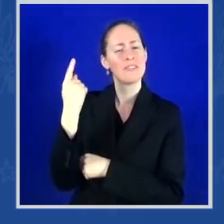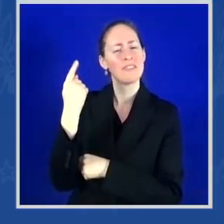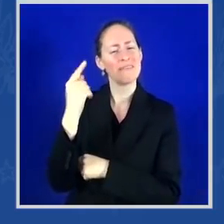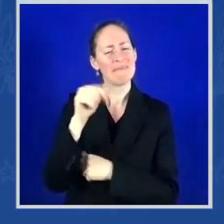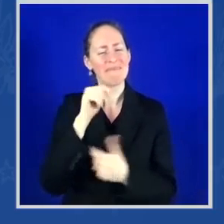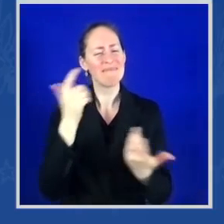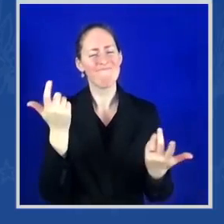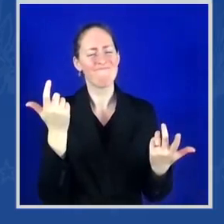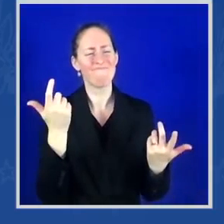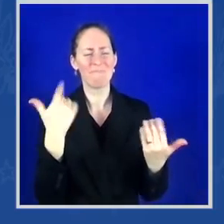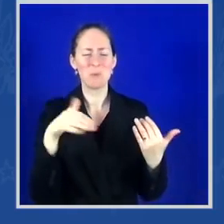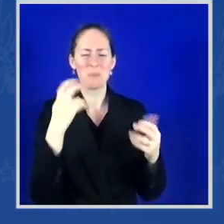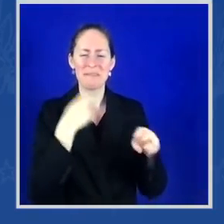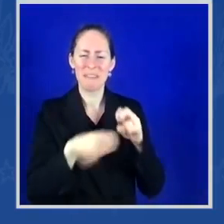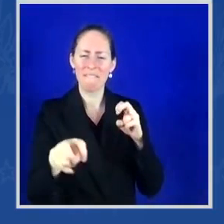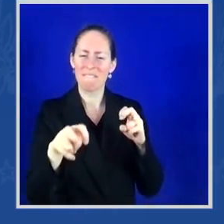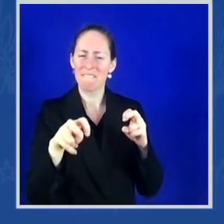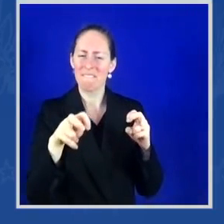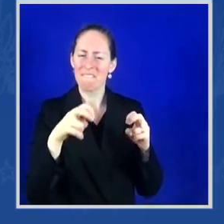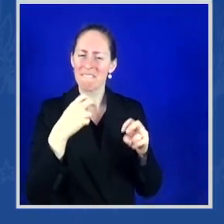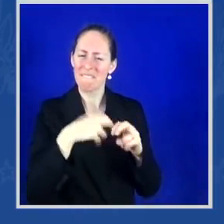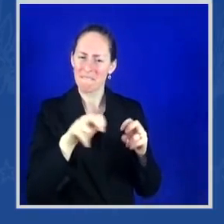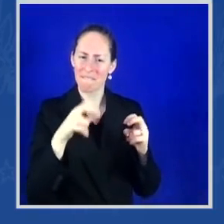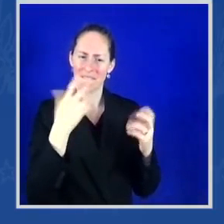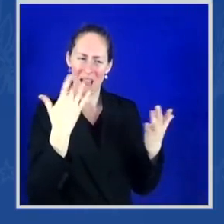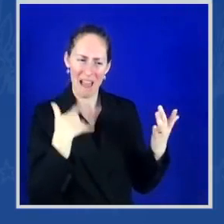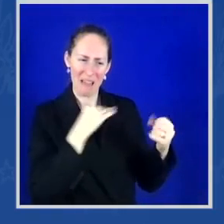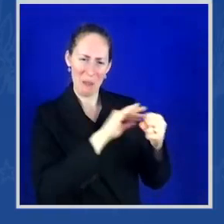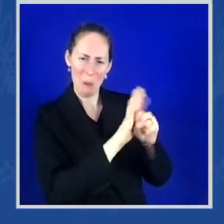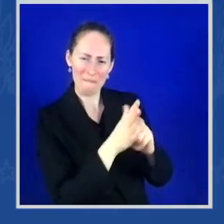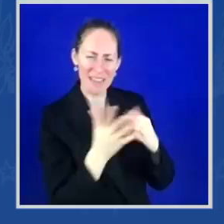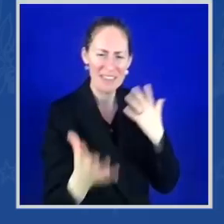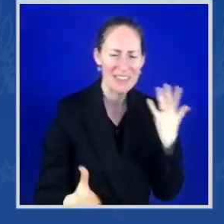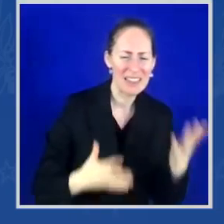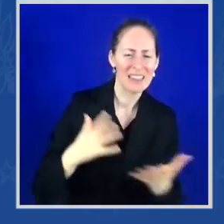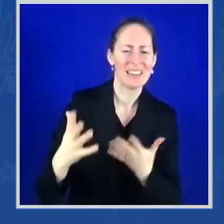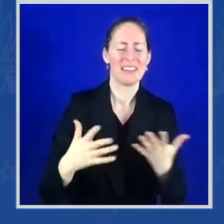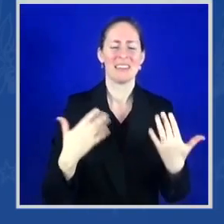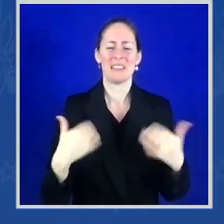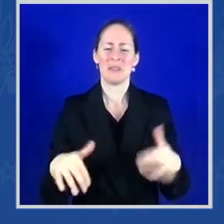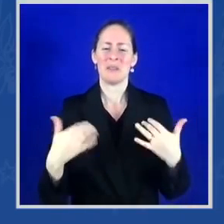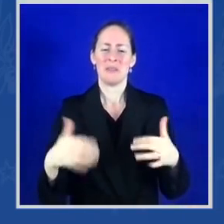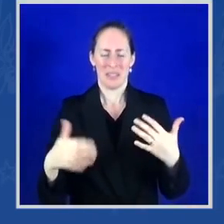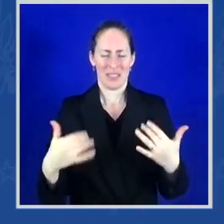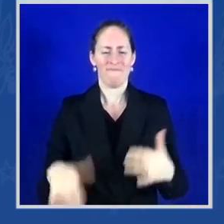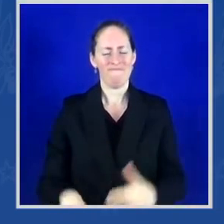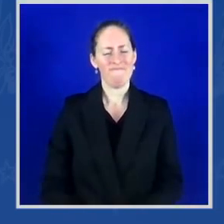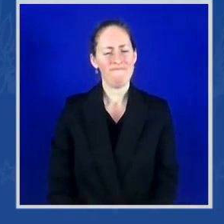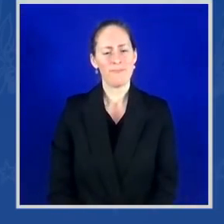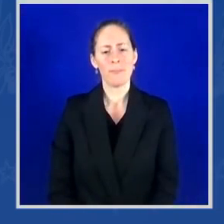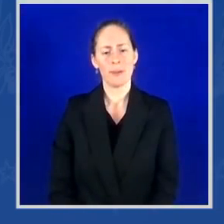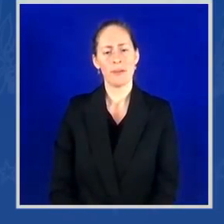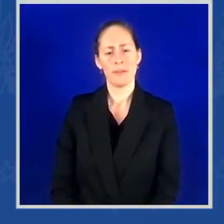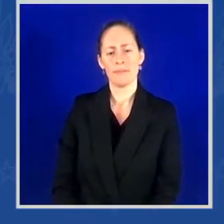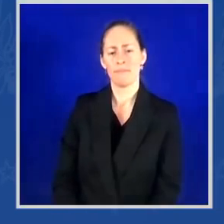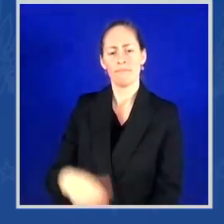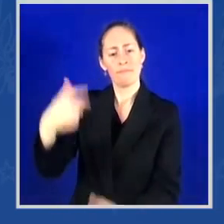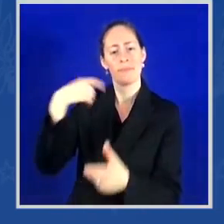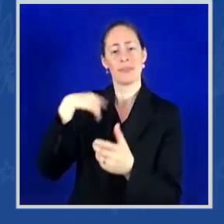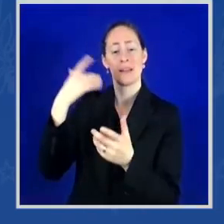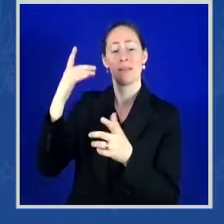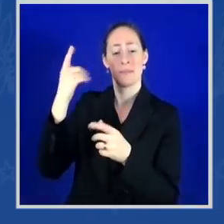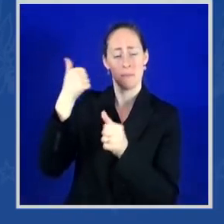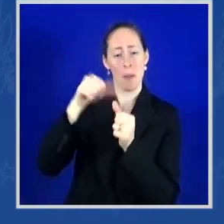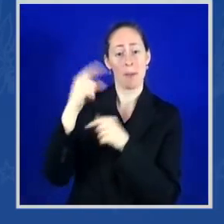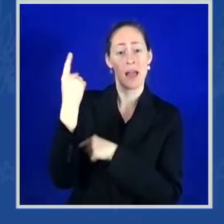every other day, and there was no event here, but we came to lay a wreath at the plaza. It was the first time we did any sort of event since